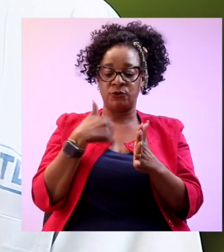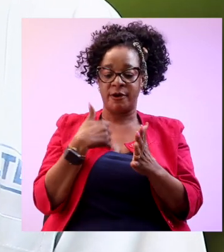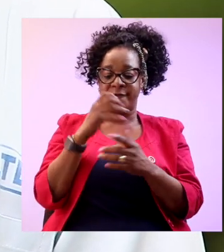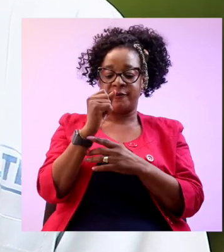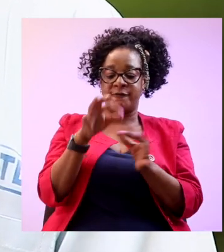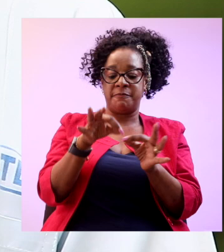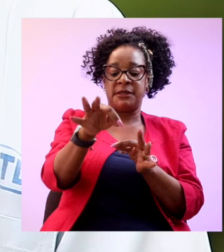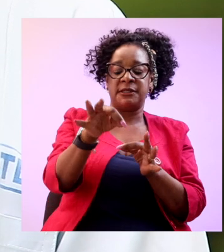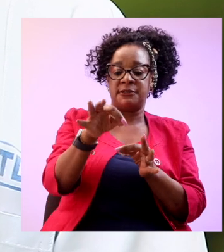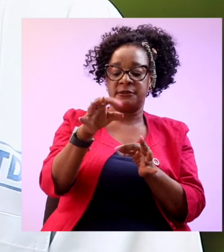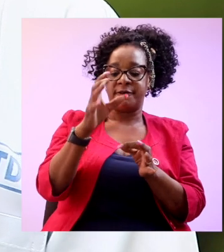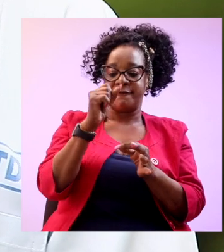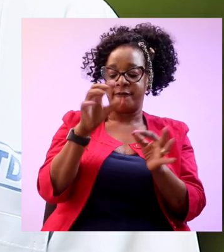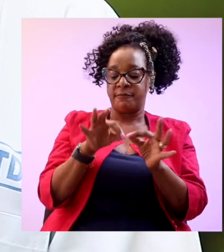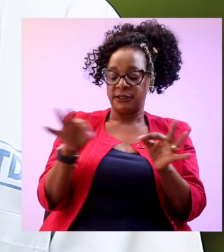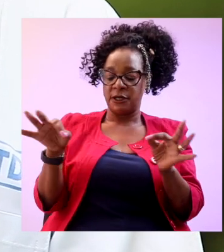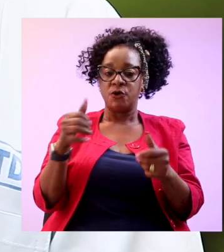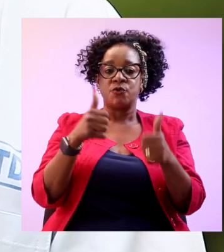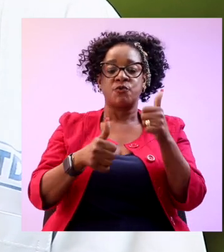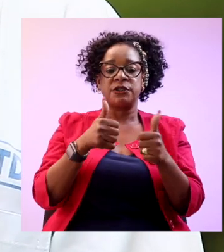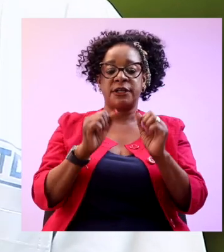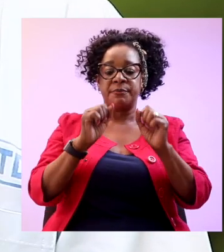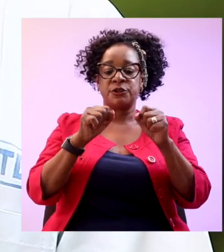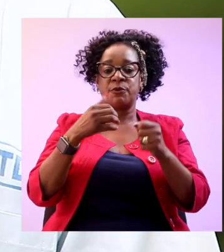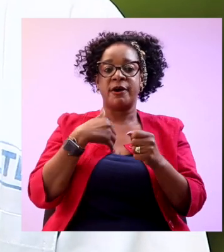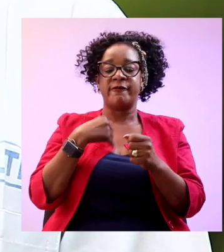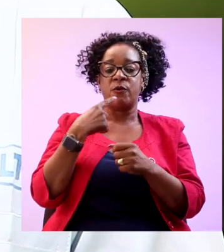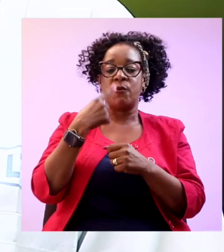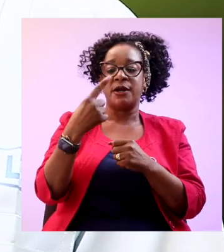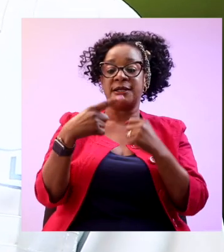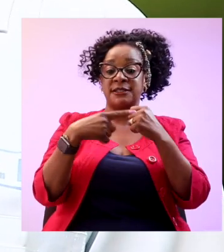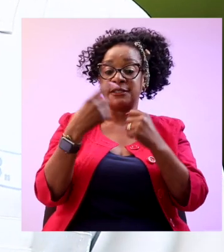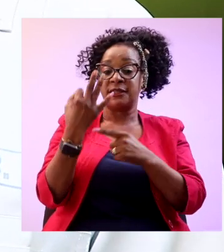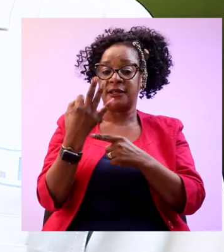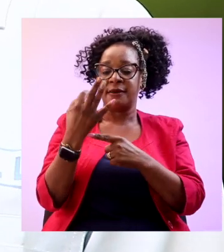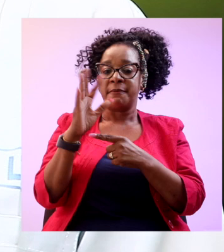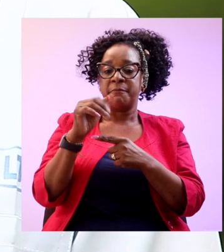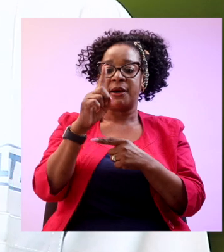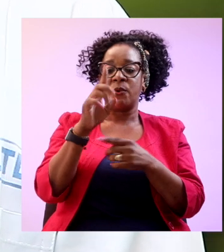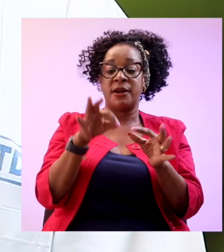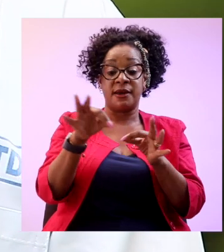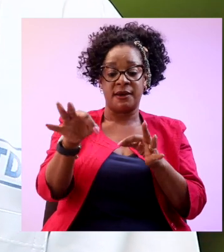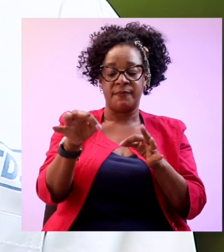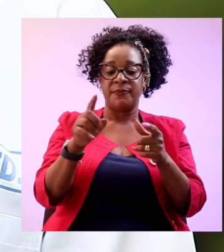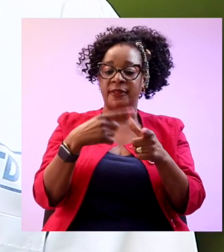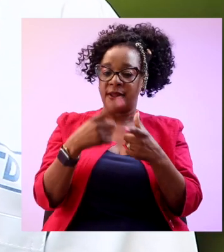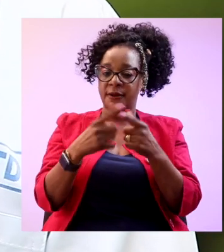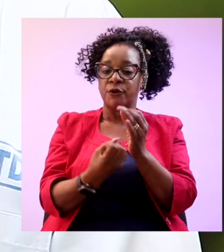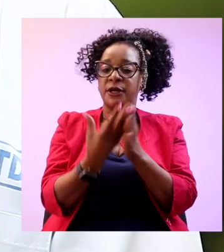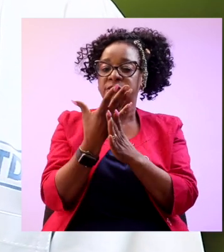meters by 5 meters, which will result per acre 160 trees per acre,